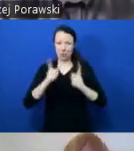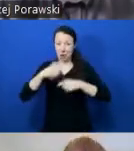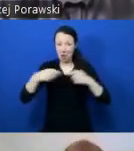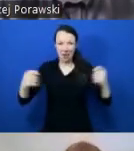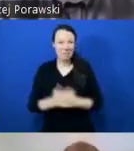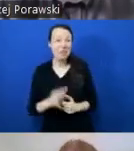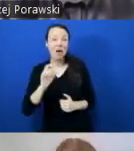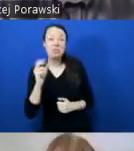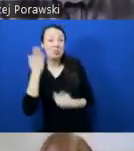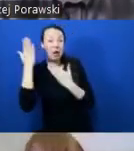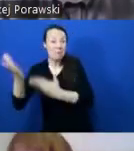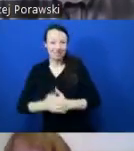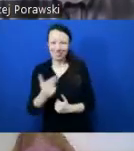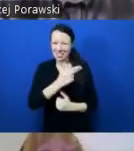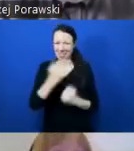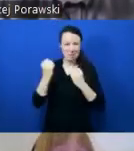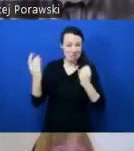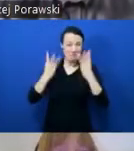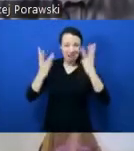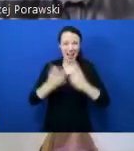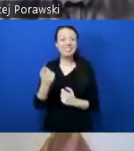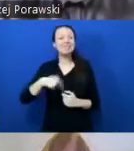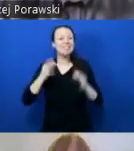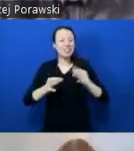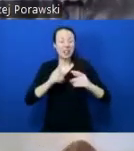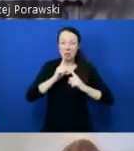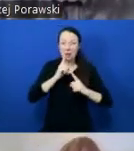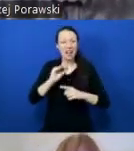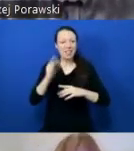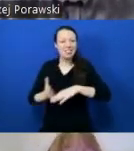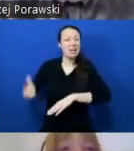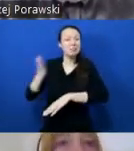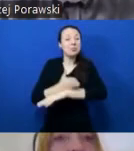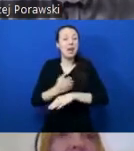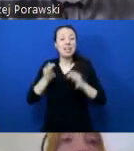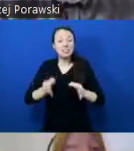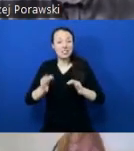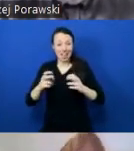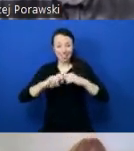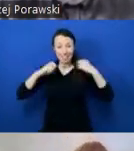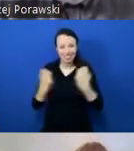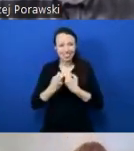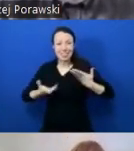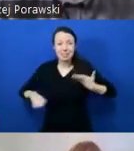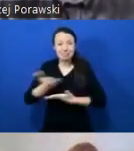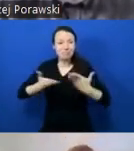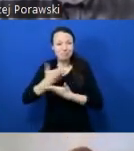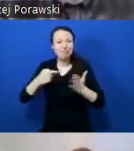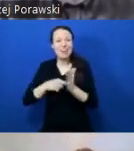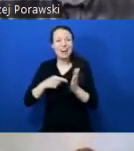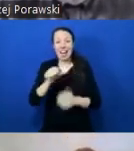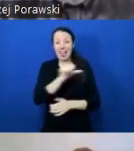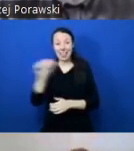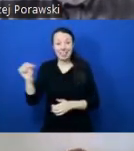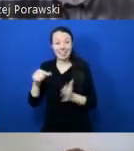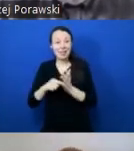might appear. A very important area, just before this seminar, we've been speaking